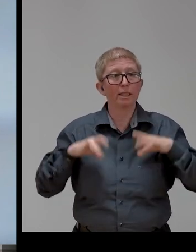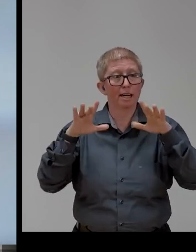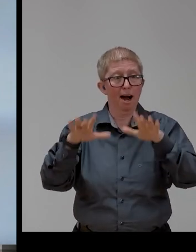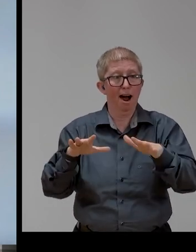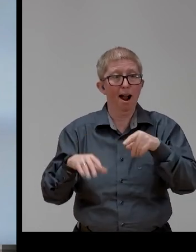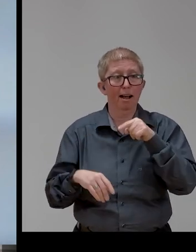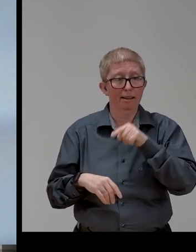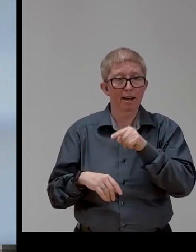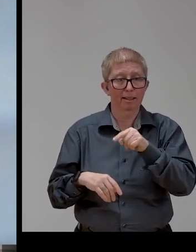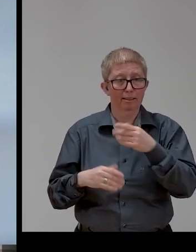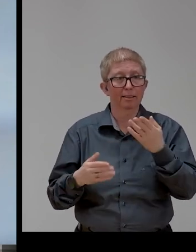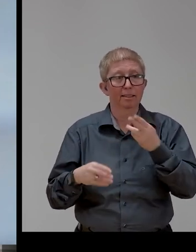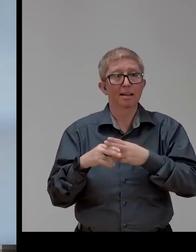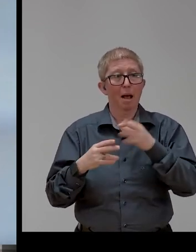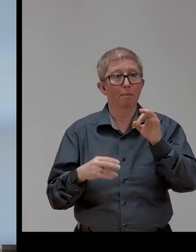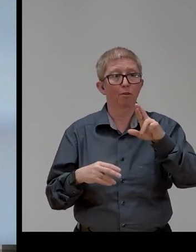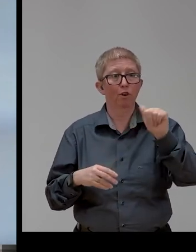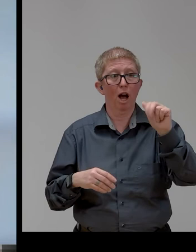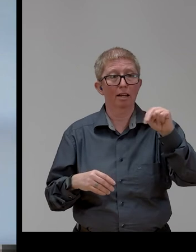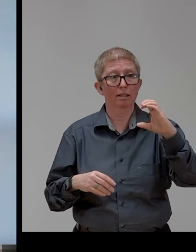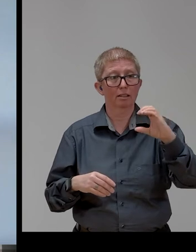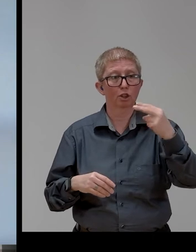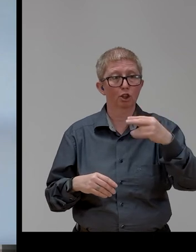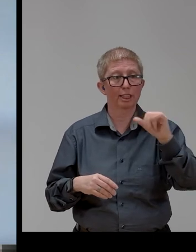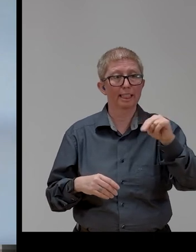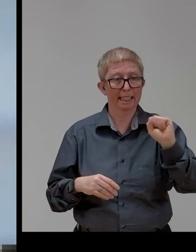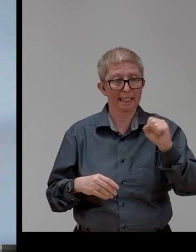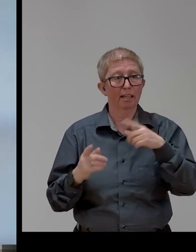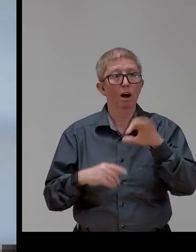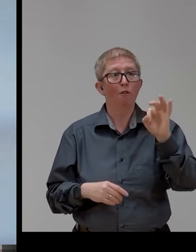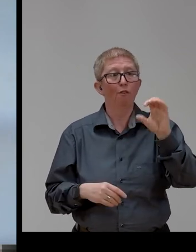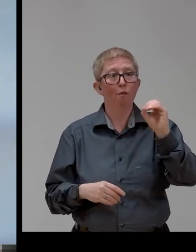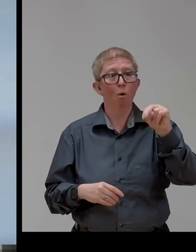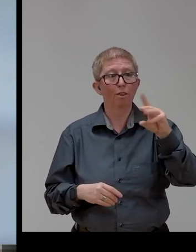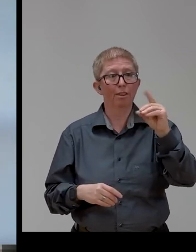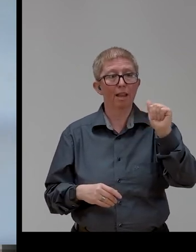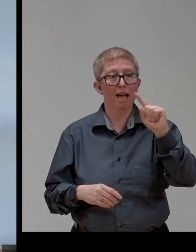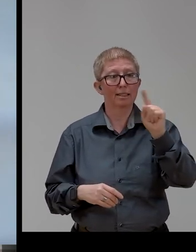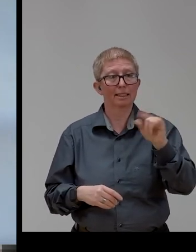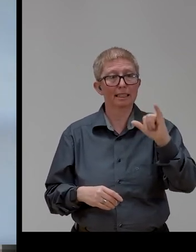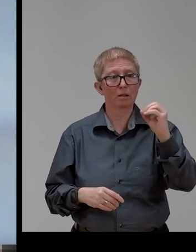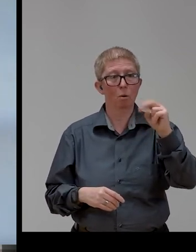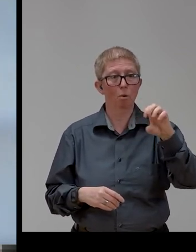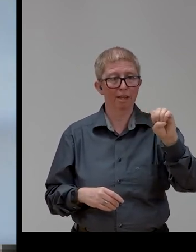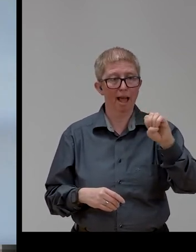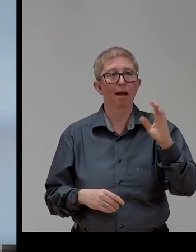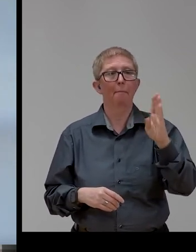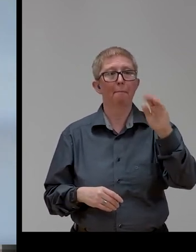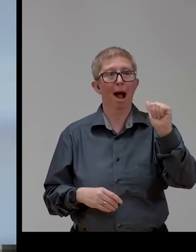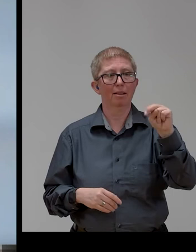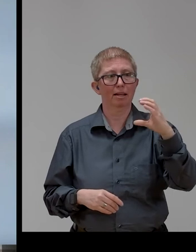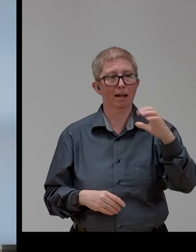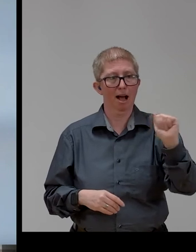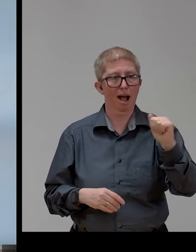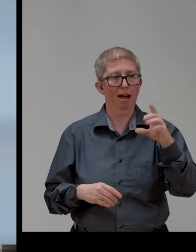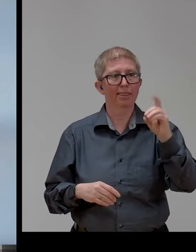Lucca since 1991. And she has been a long-standing member of the Disability